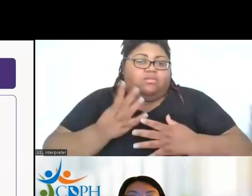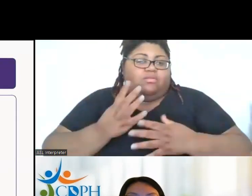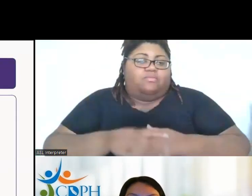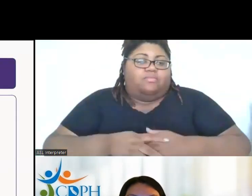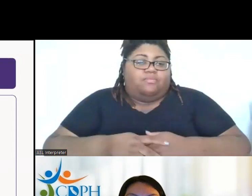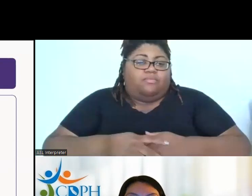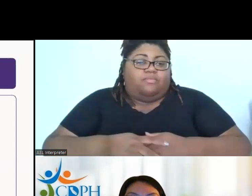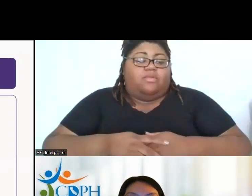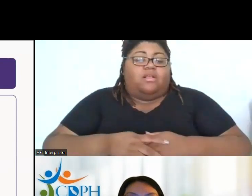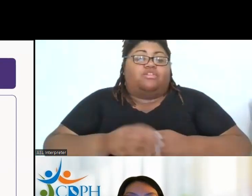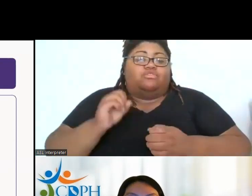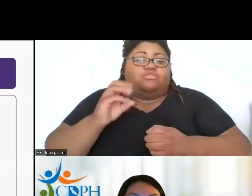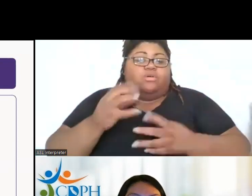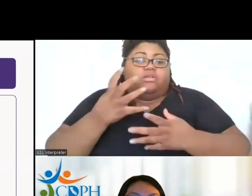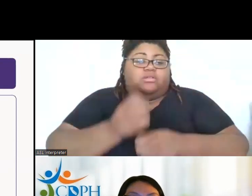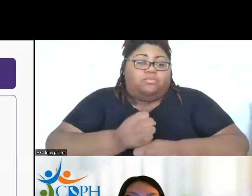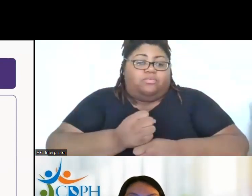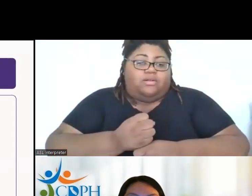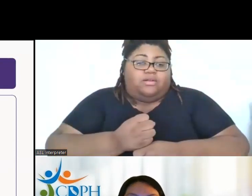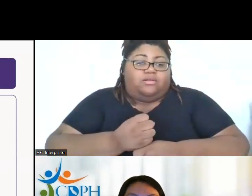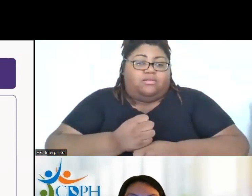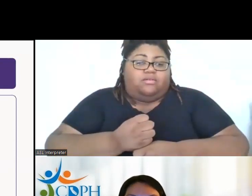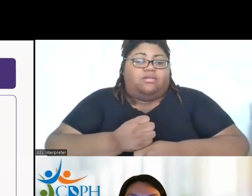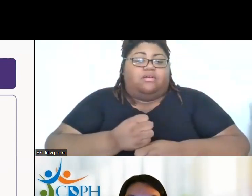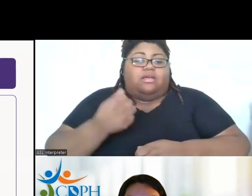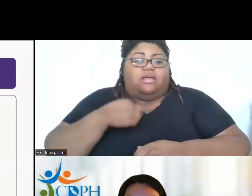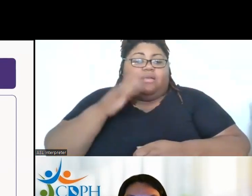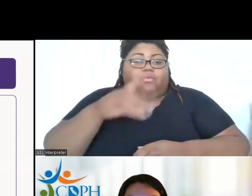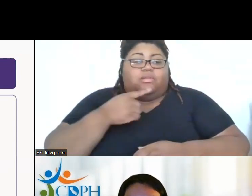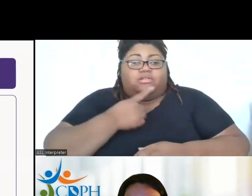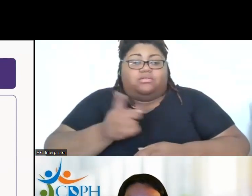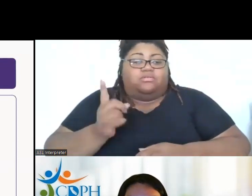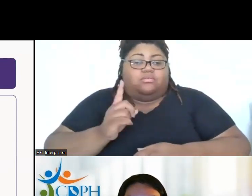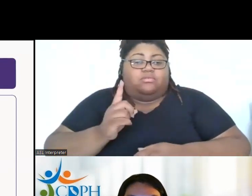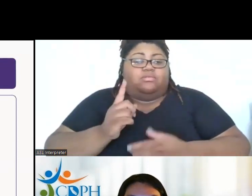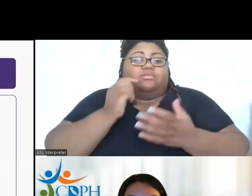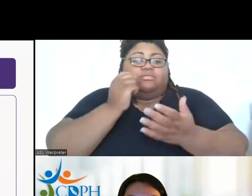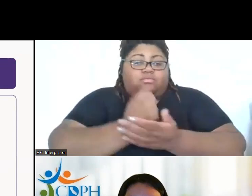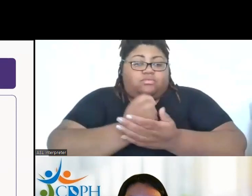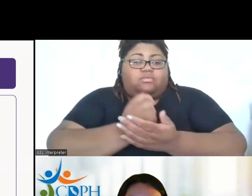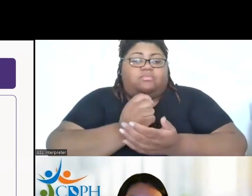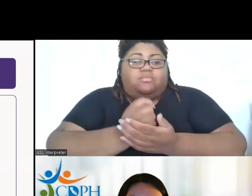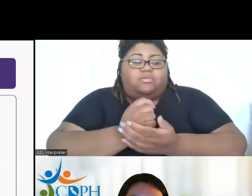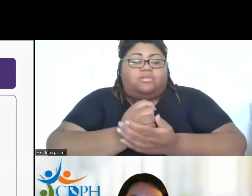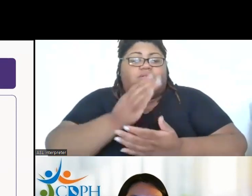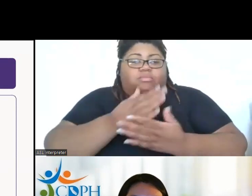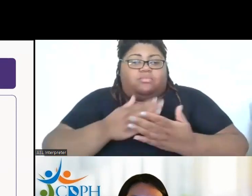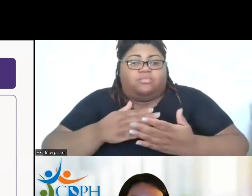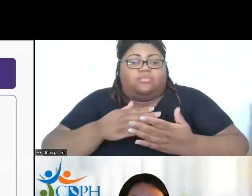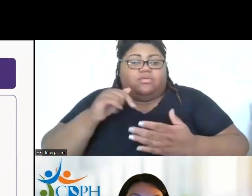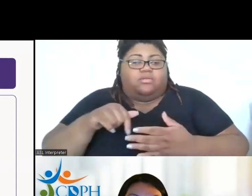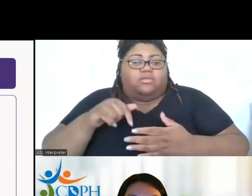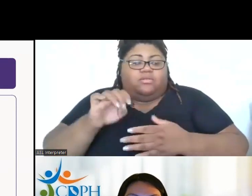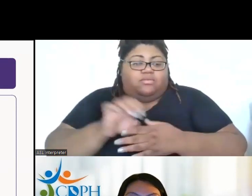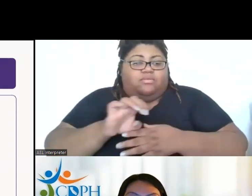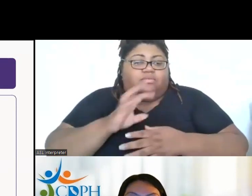So in summary, I will say treatment is part of the equation. When we talk about the concept of